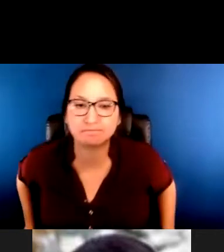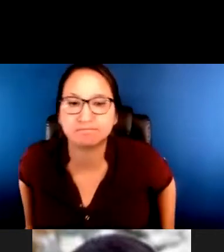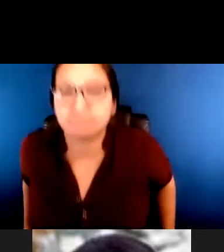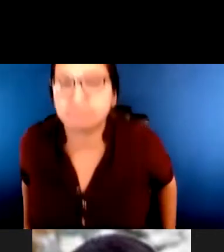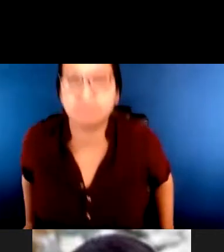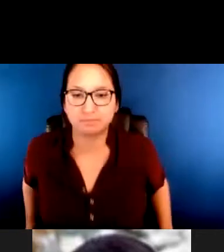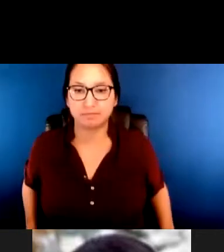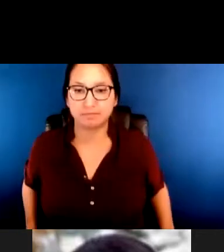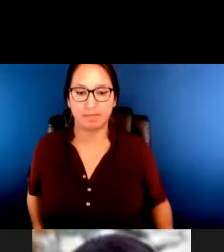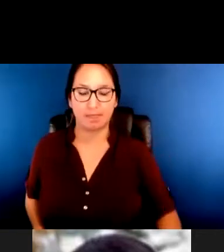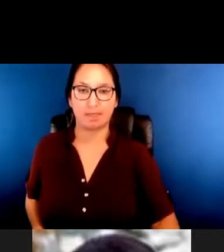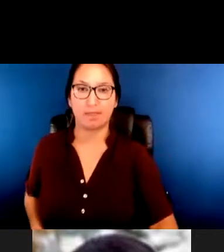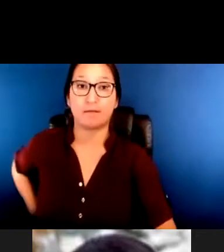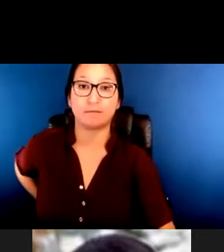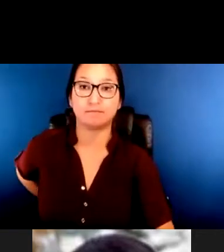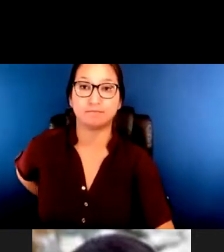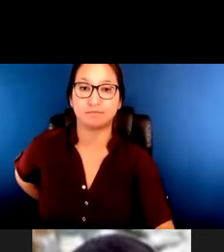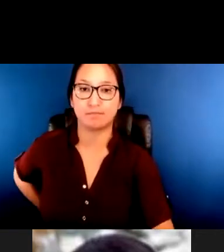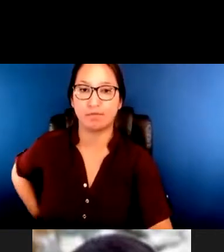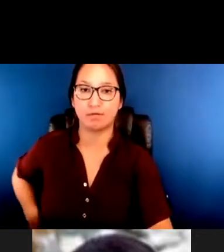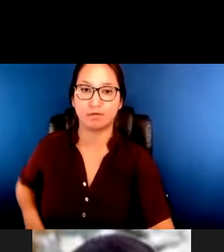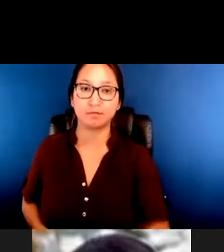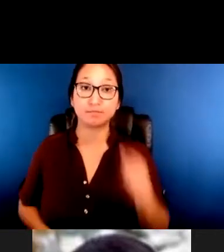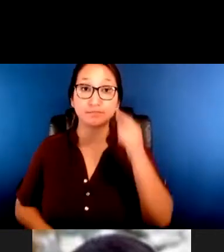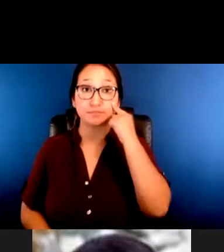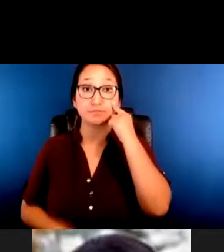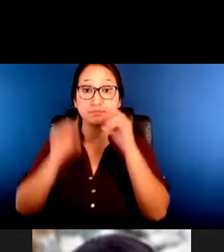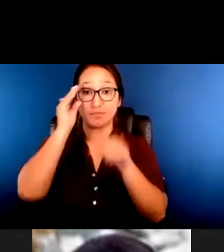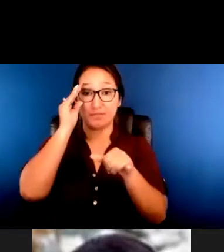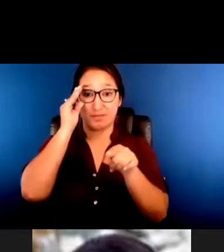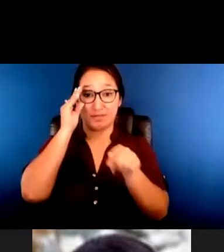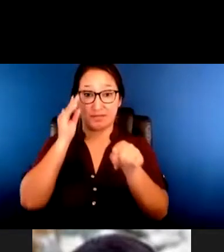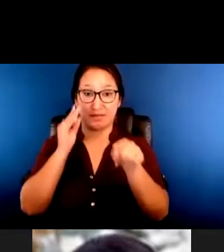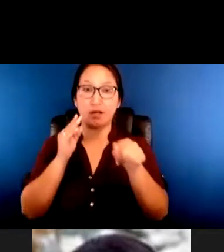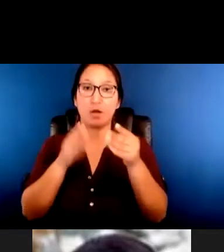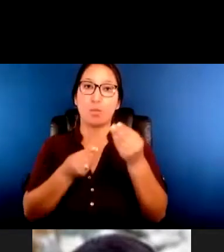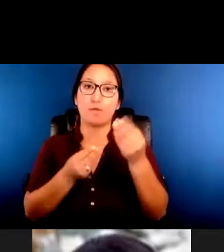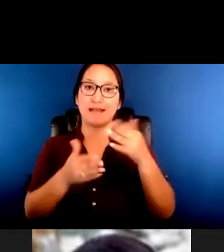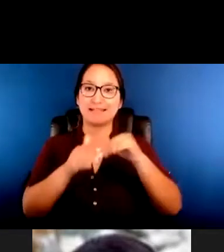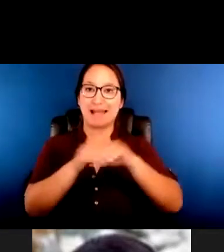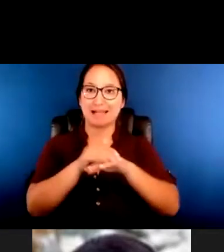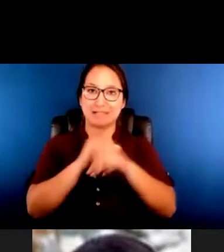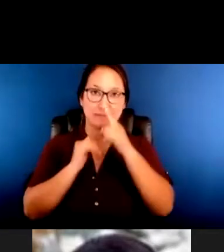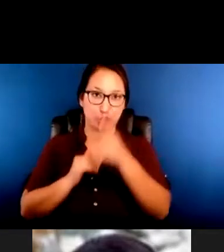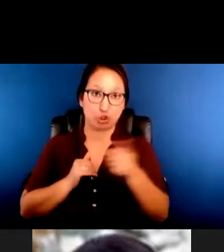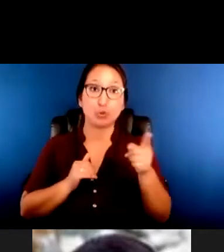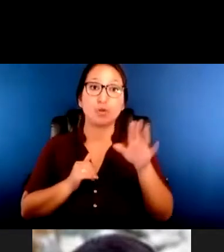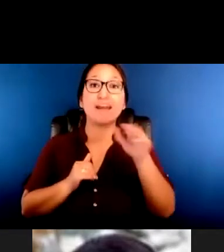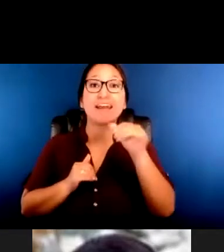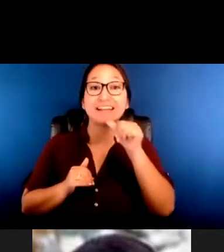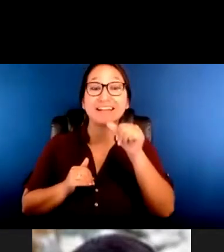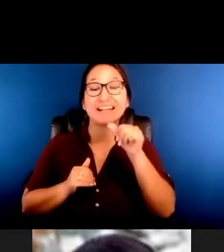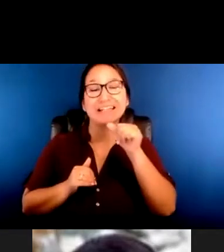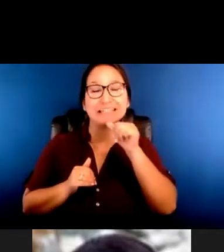there we go. And I think that should give you access. And if it's not necessary that you open